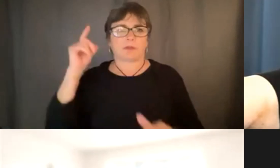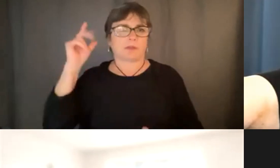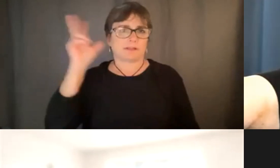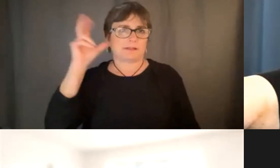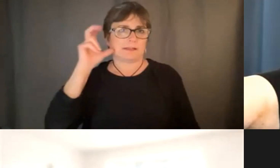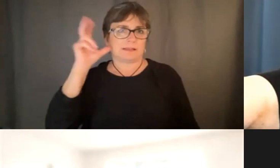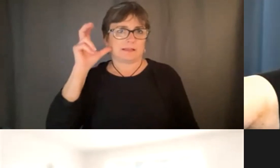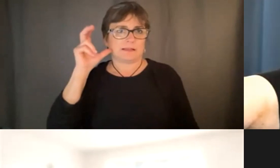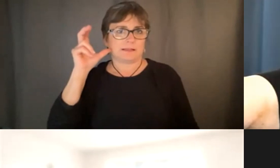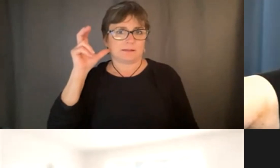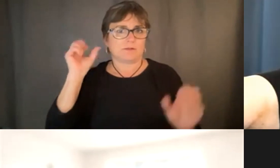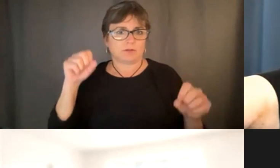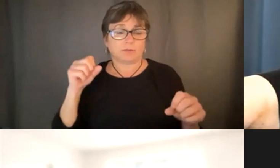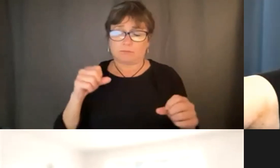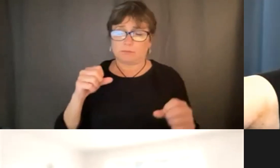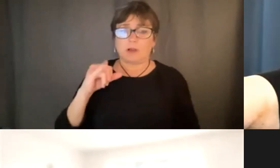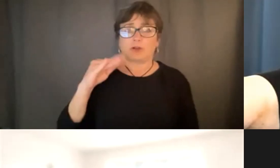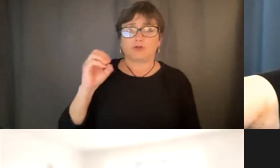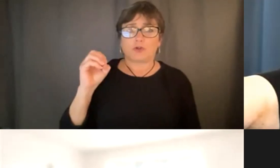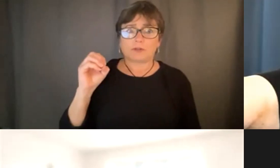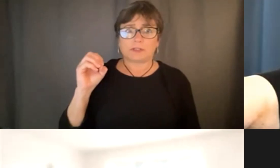Okay. So.